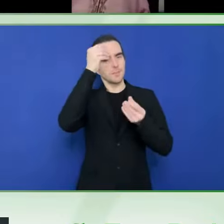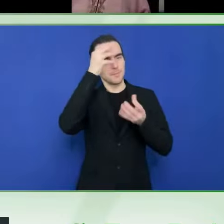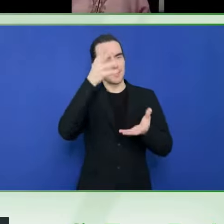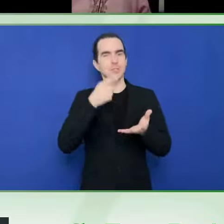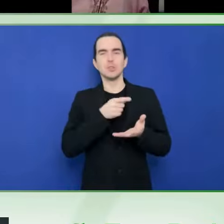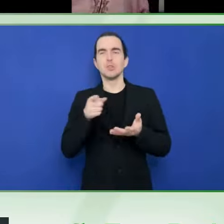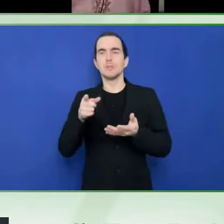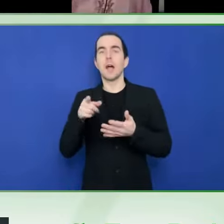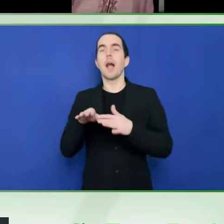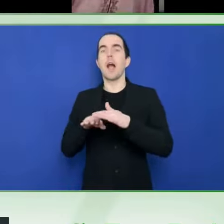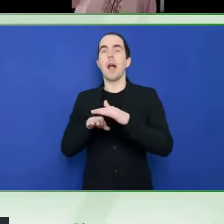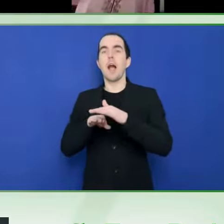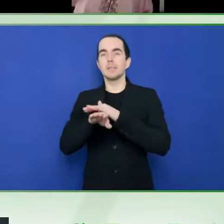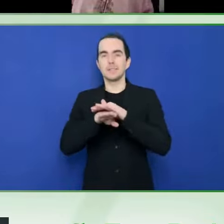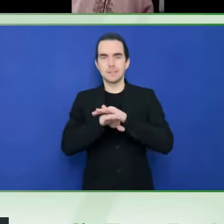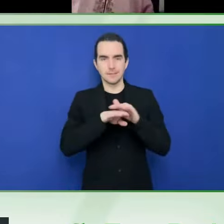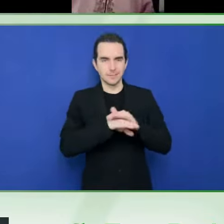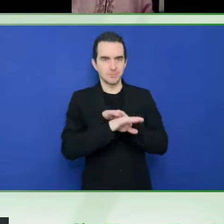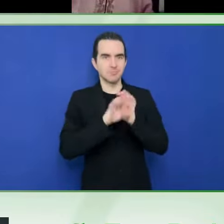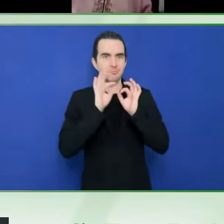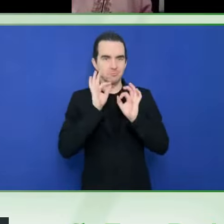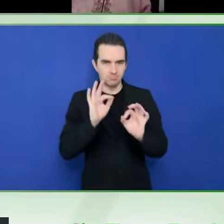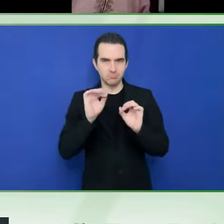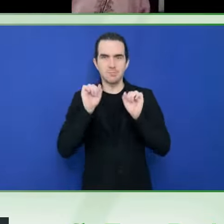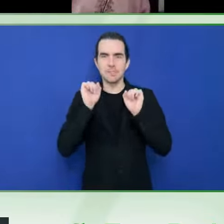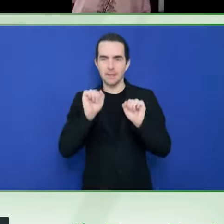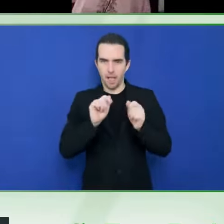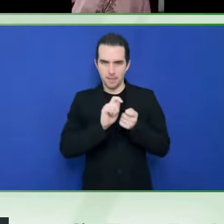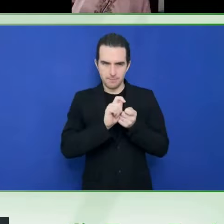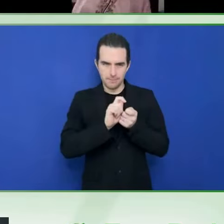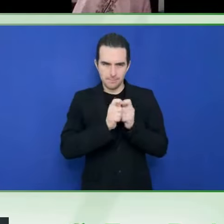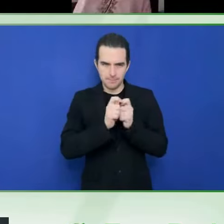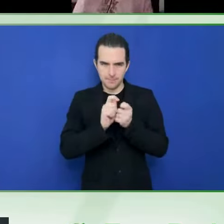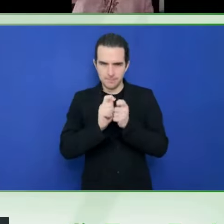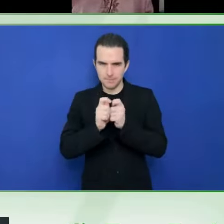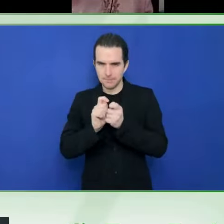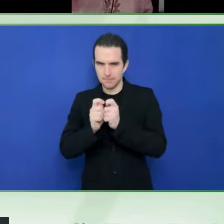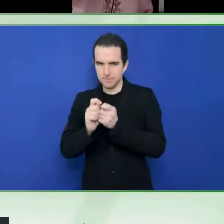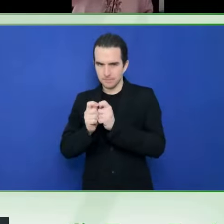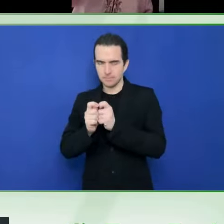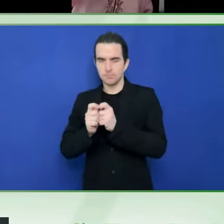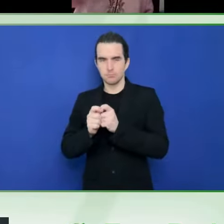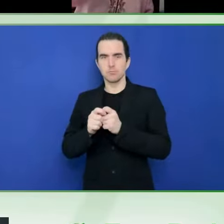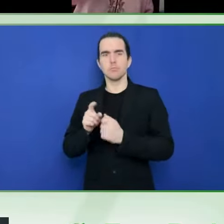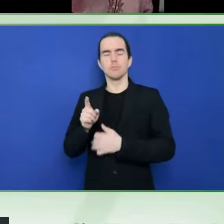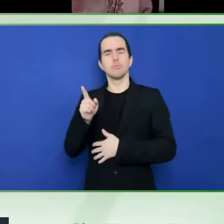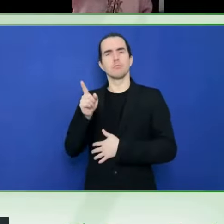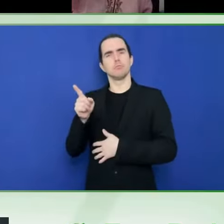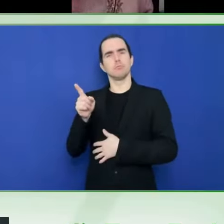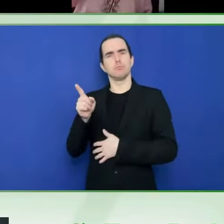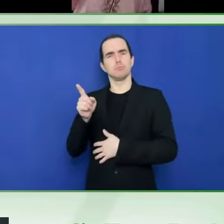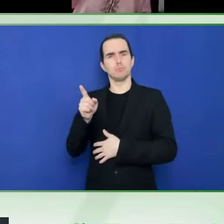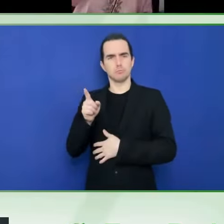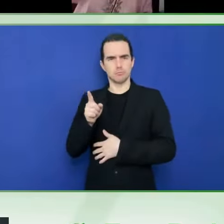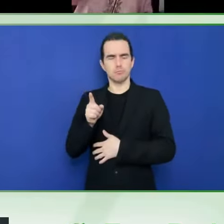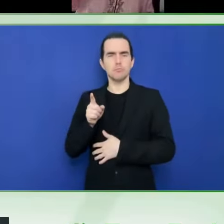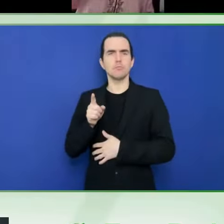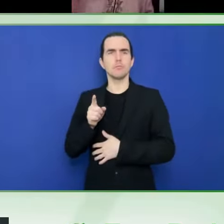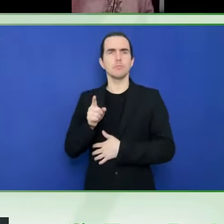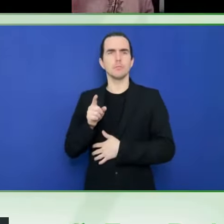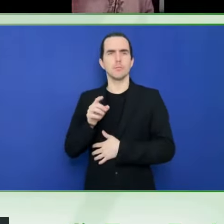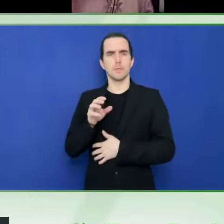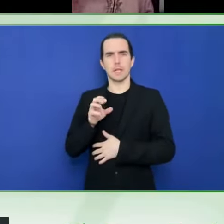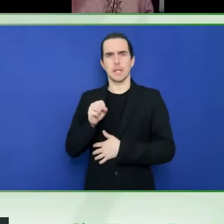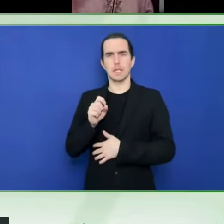socio-economic issue because all the lower class people who run